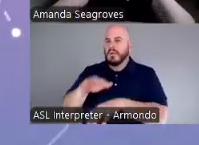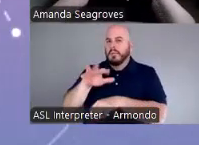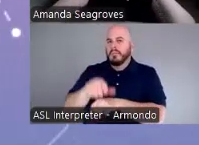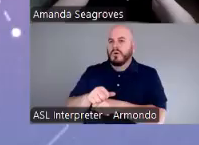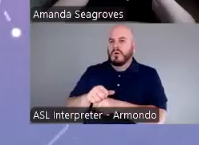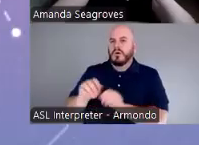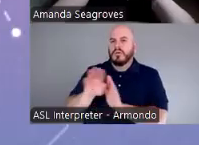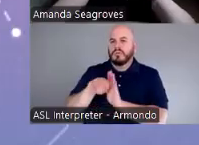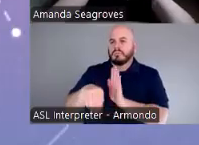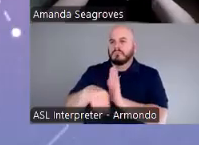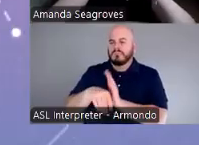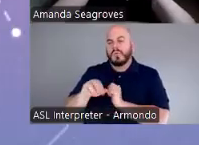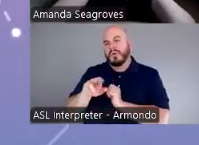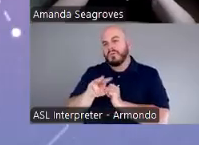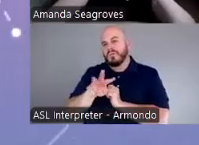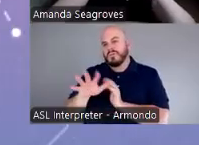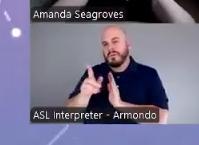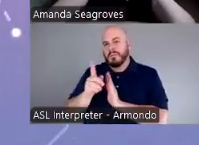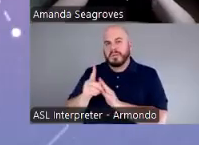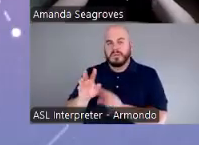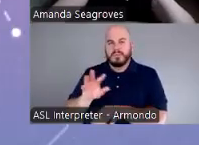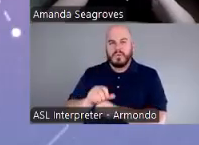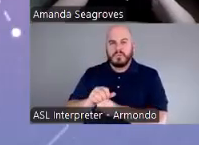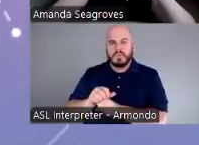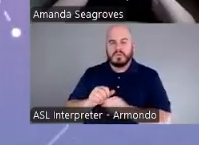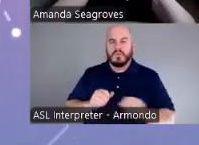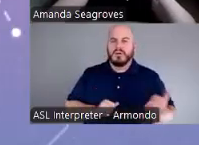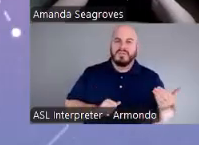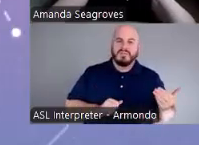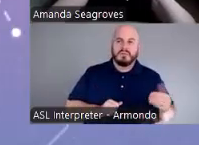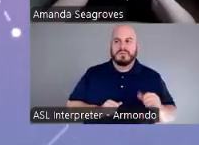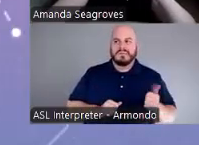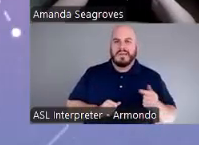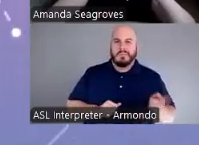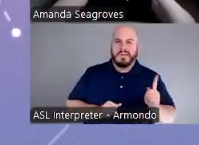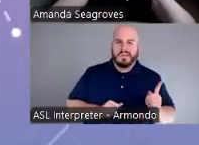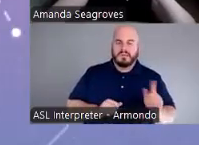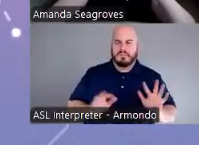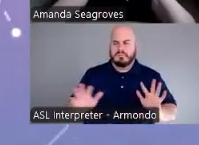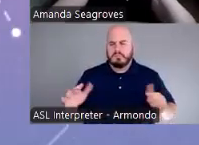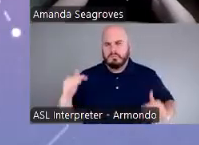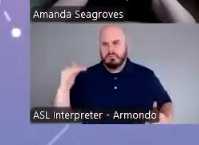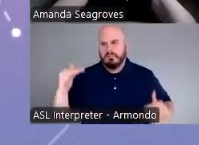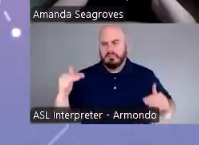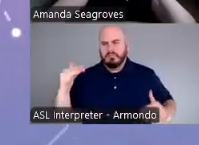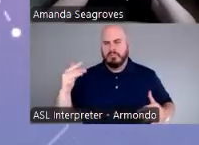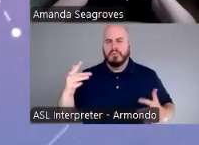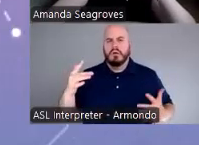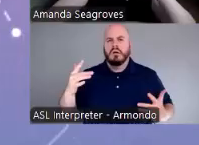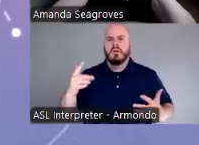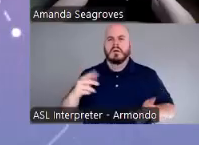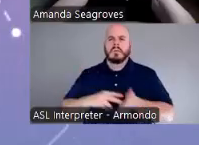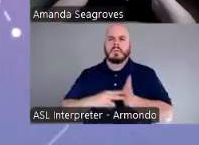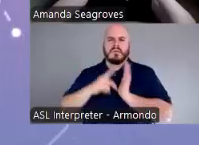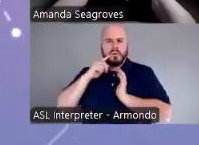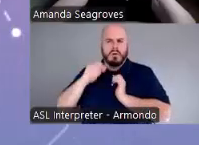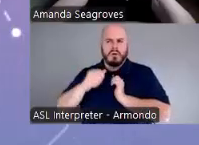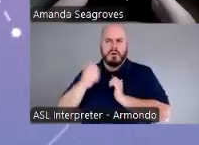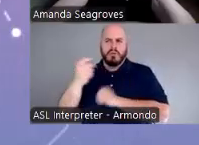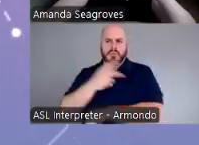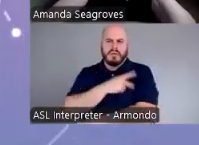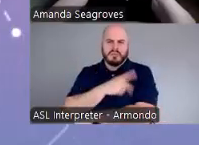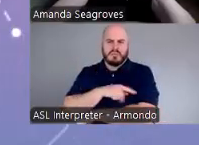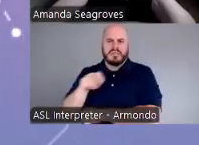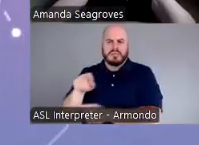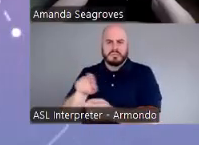appointment, 45-minute appointment, where we normally book a 15-minute or 10-minute. And what's the implication for the other patients that we have to see?